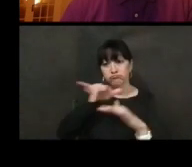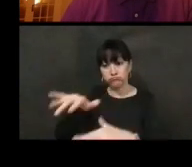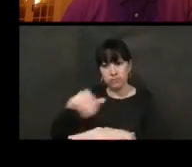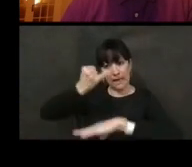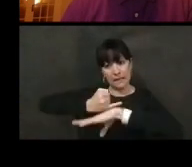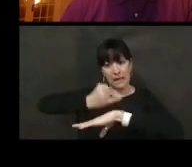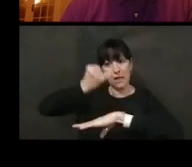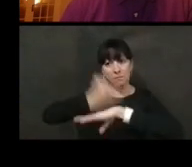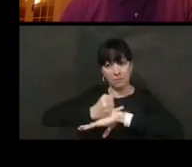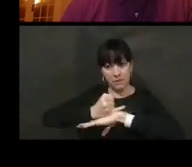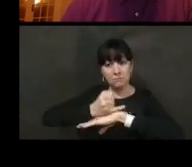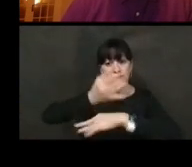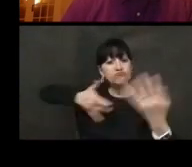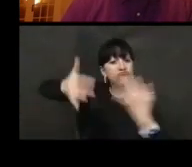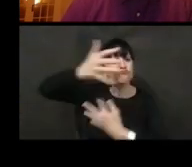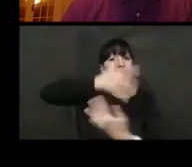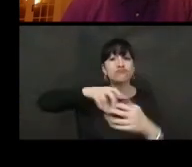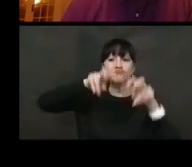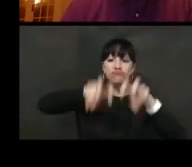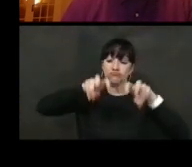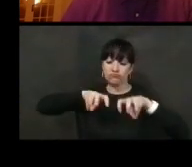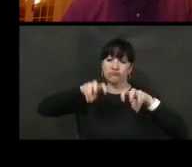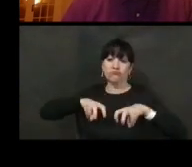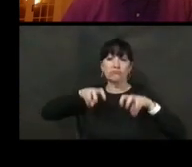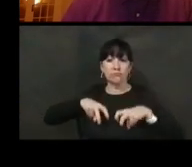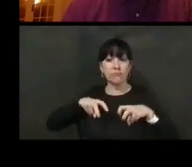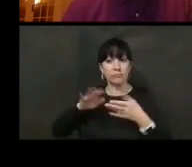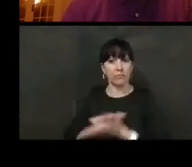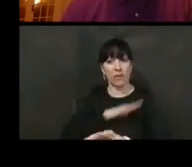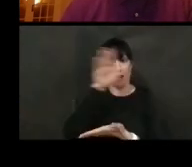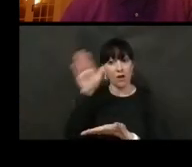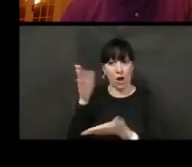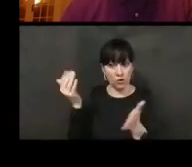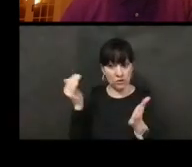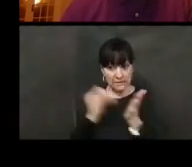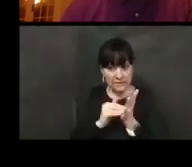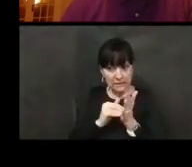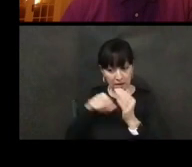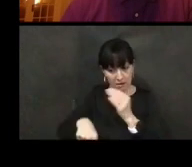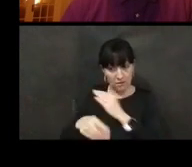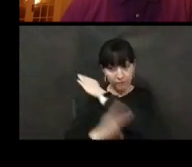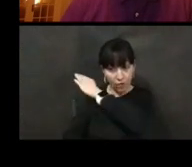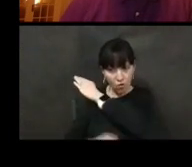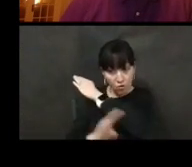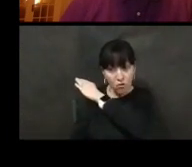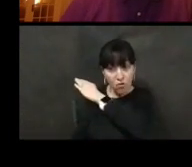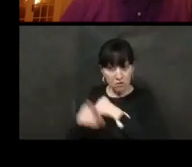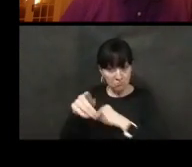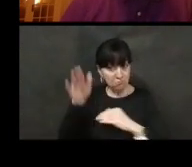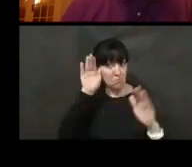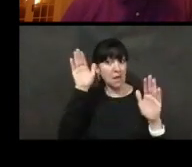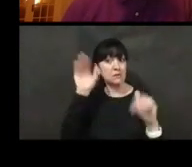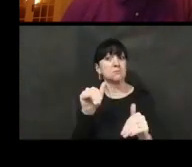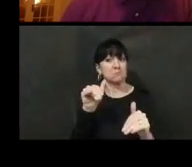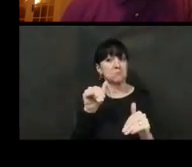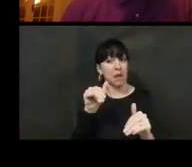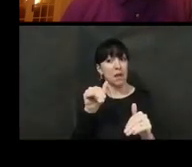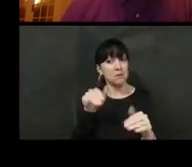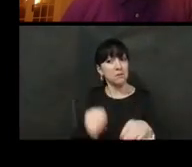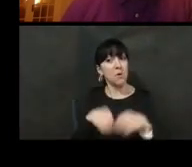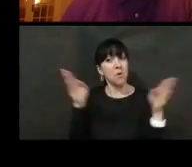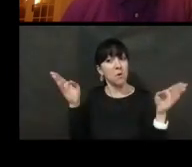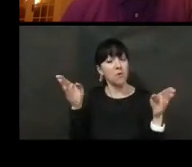education. But Damian, do you want to start? Yeah, I mean, the best answer is